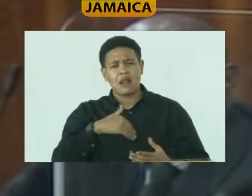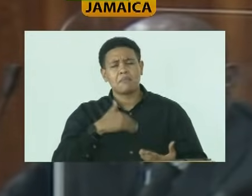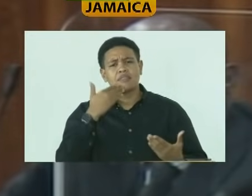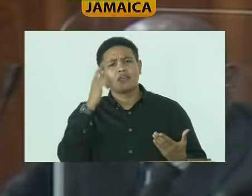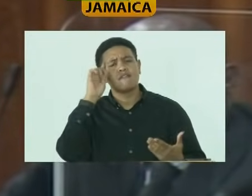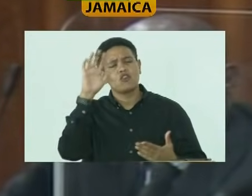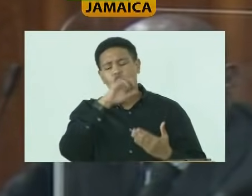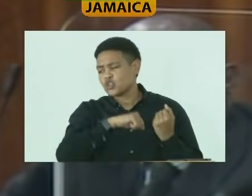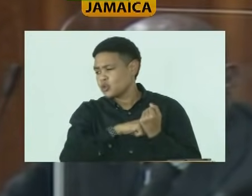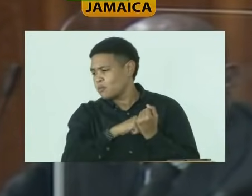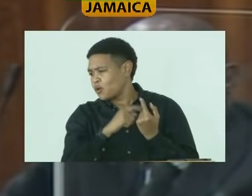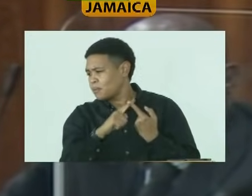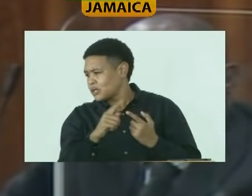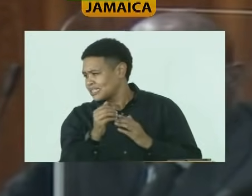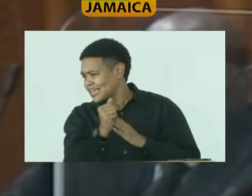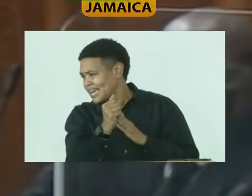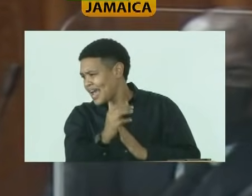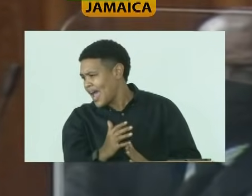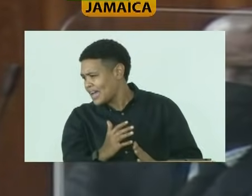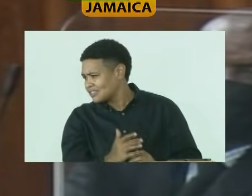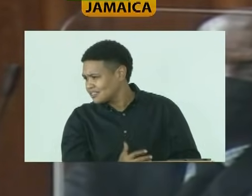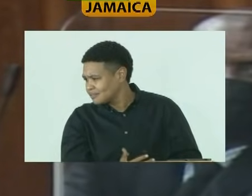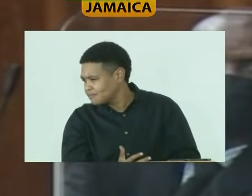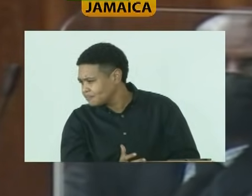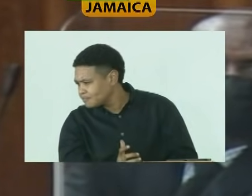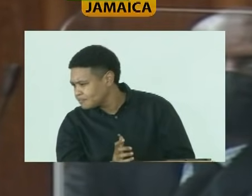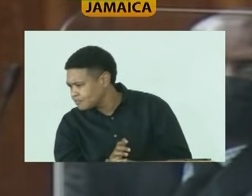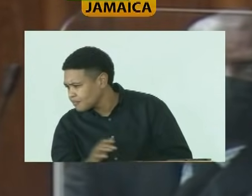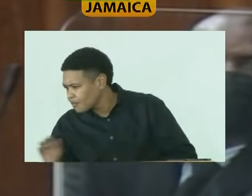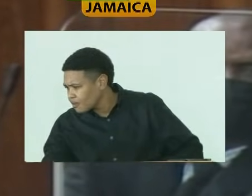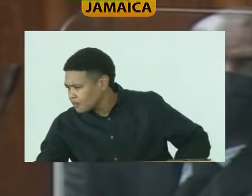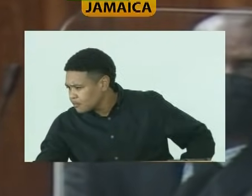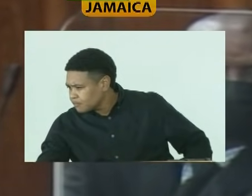and guidance. But above